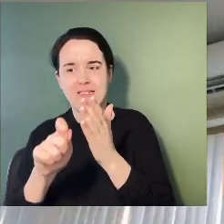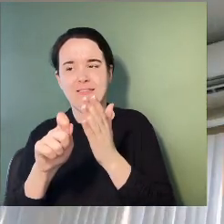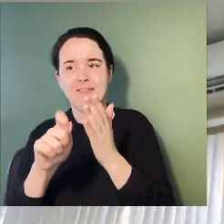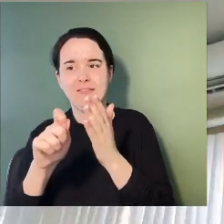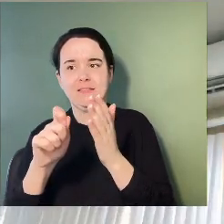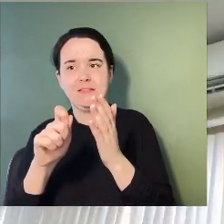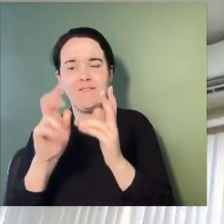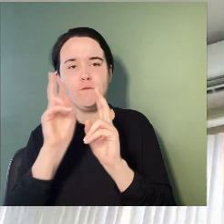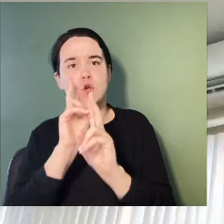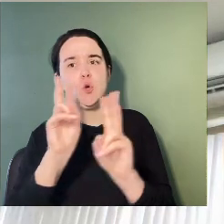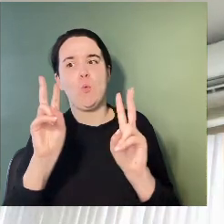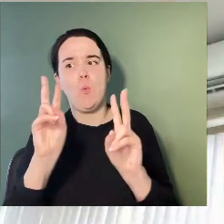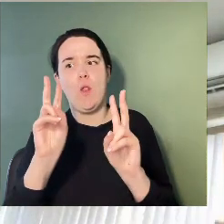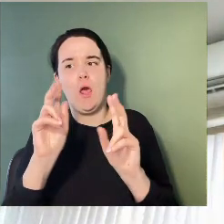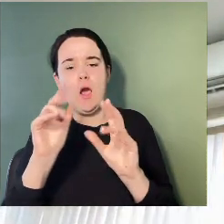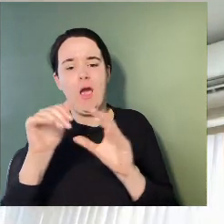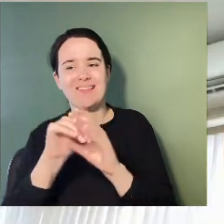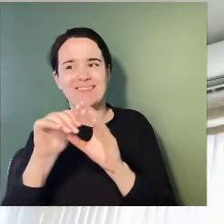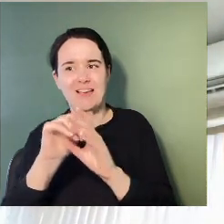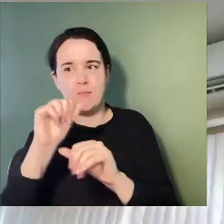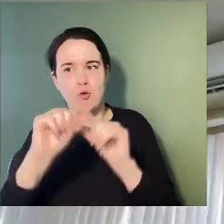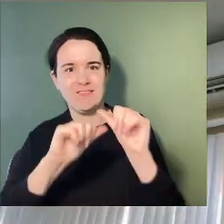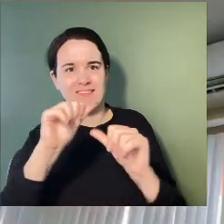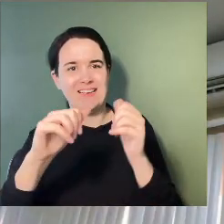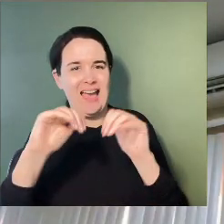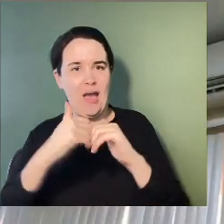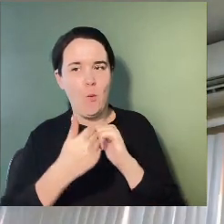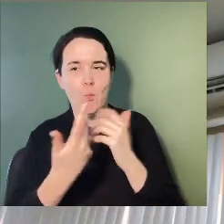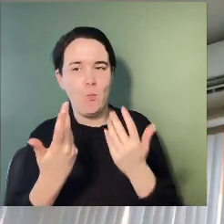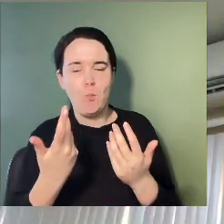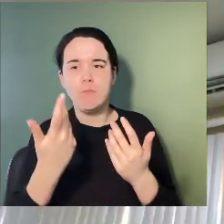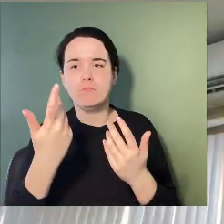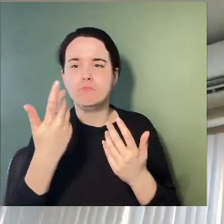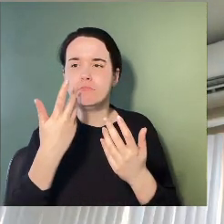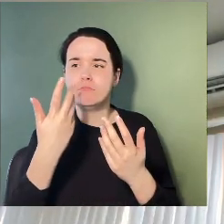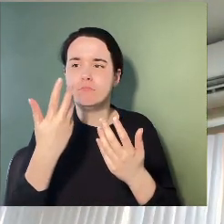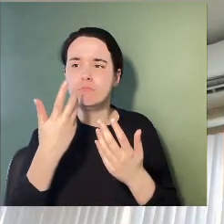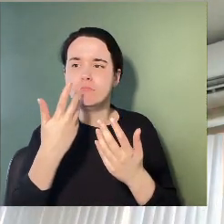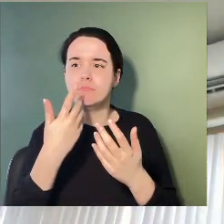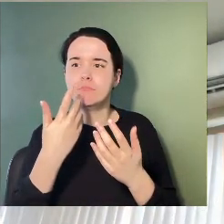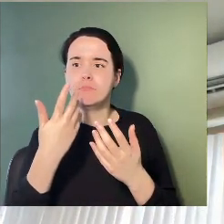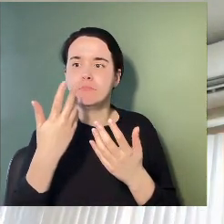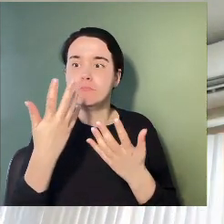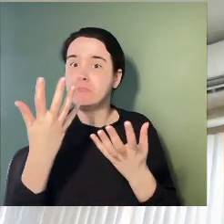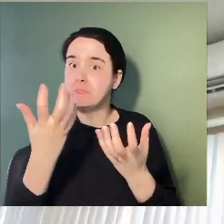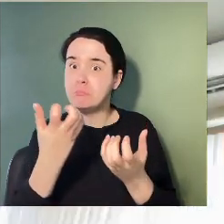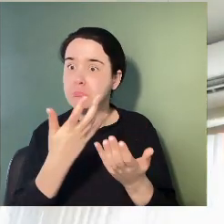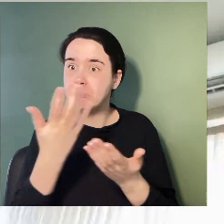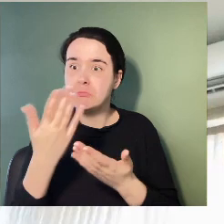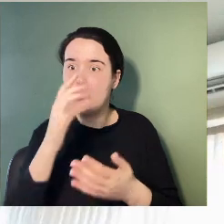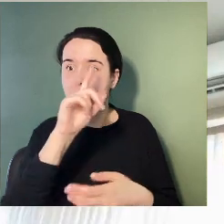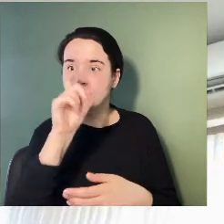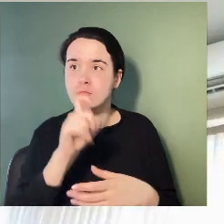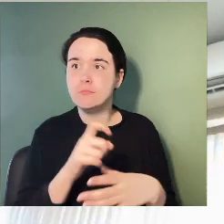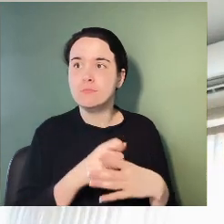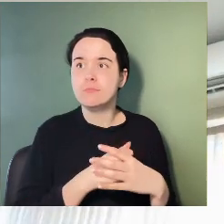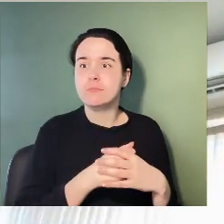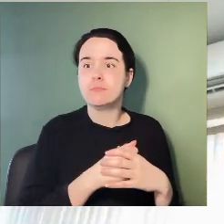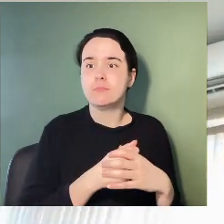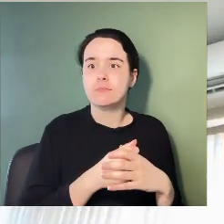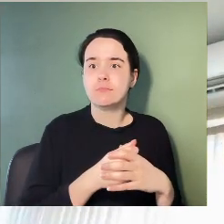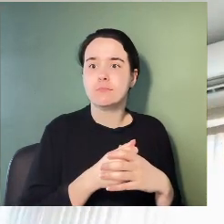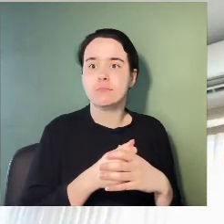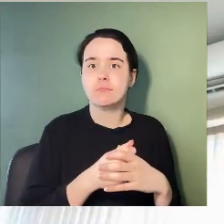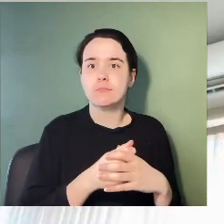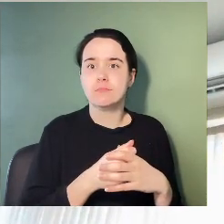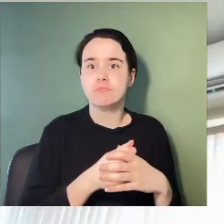context. Oh, okay. Do you mind if I take the question? Yeah, go for it,